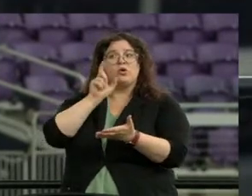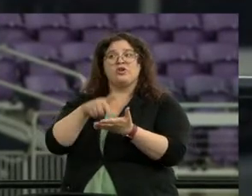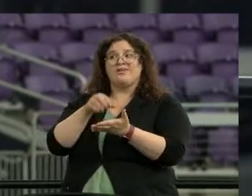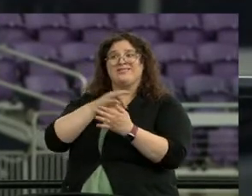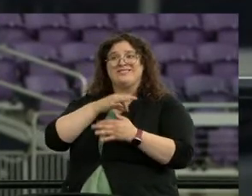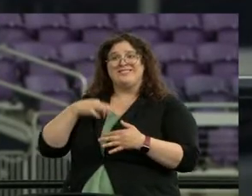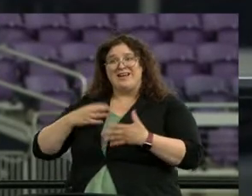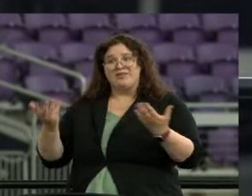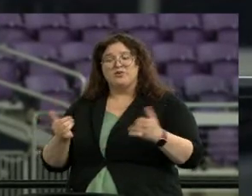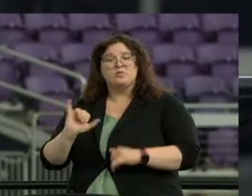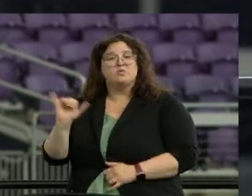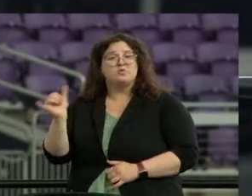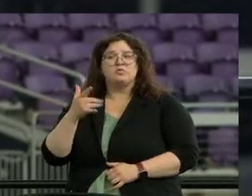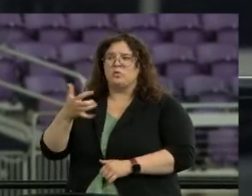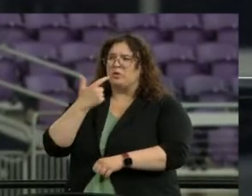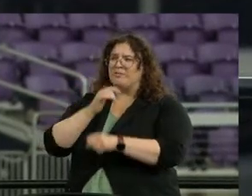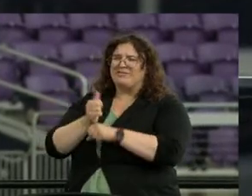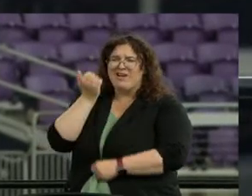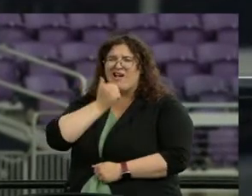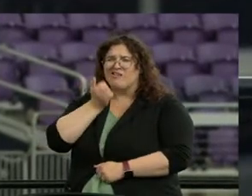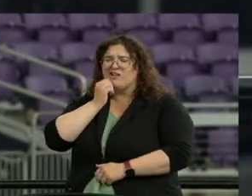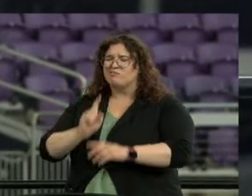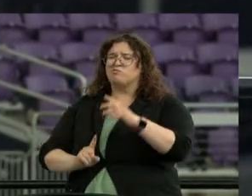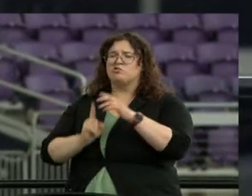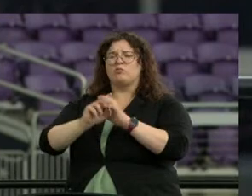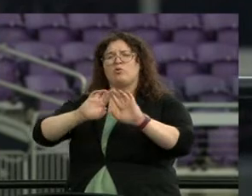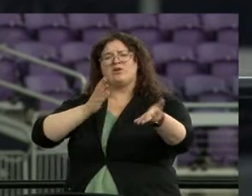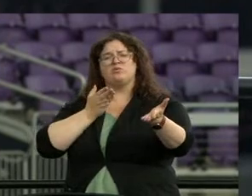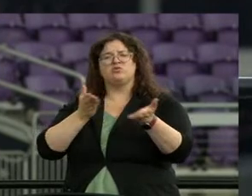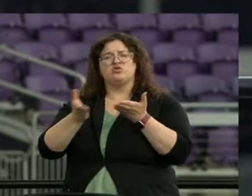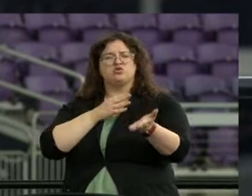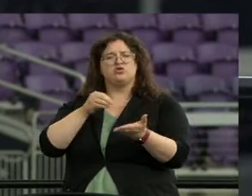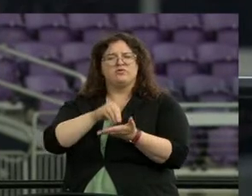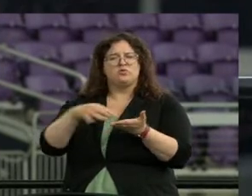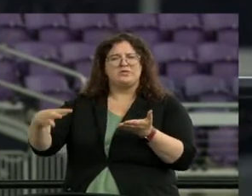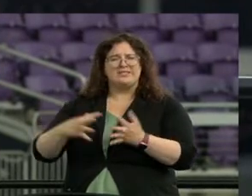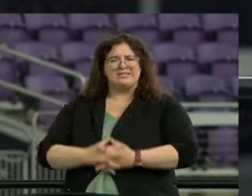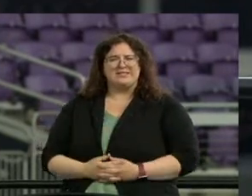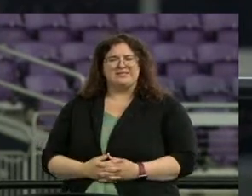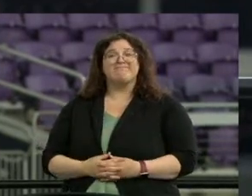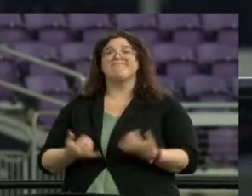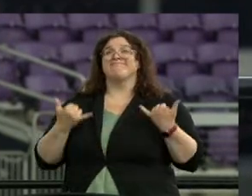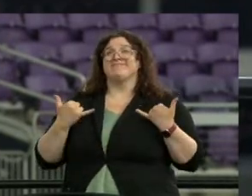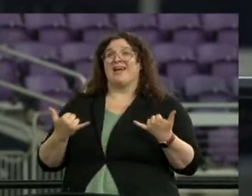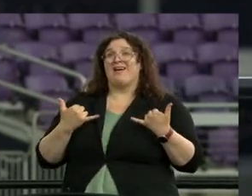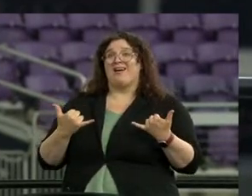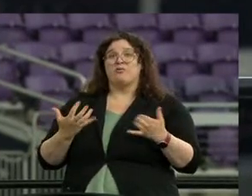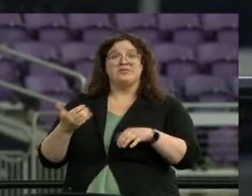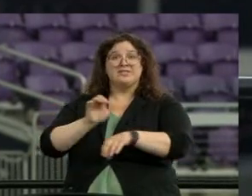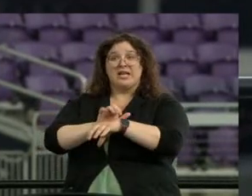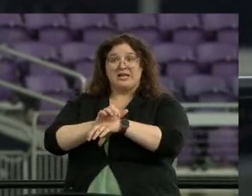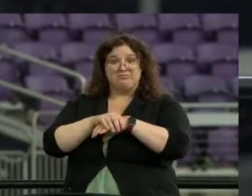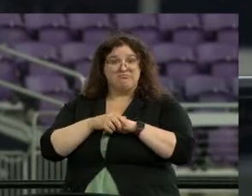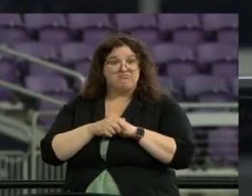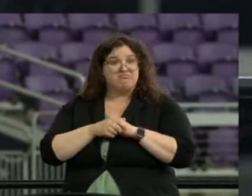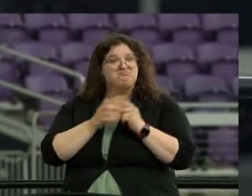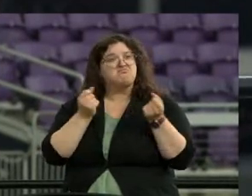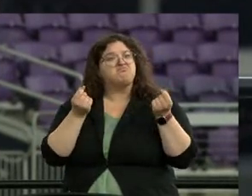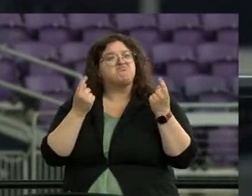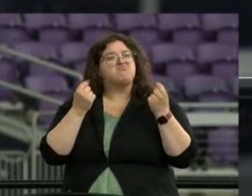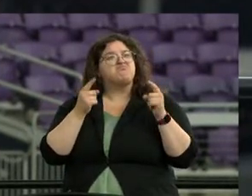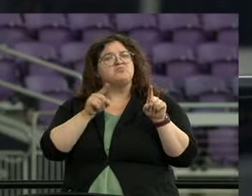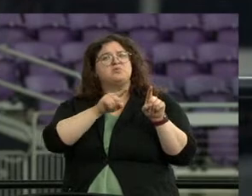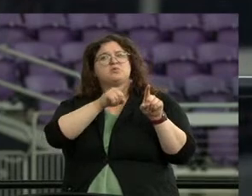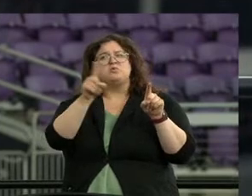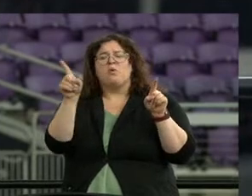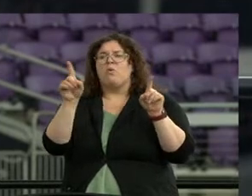that's here tonight and your commitment every single day to serve our students. Now, tonight, we understand the immense pride